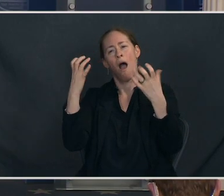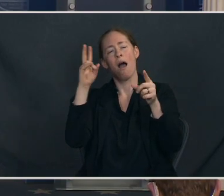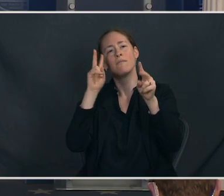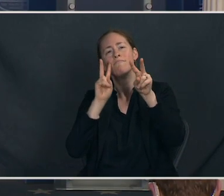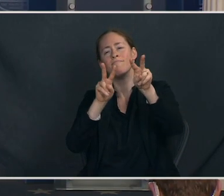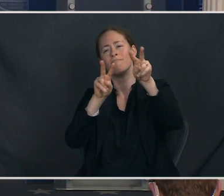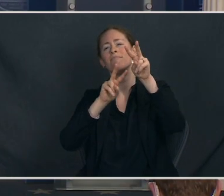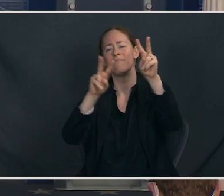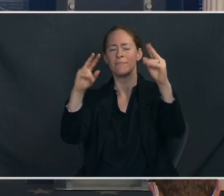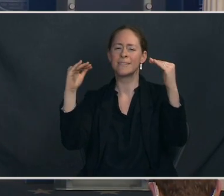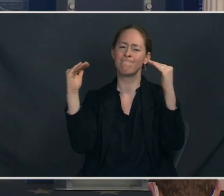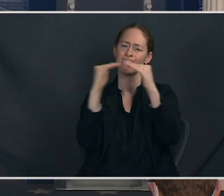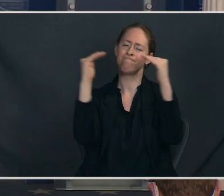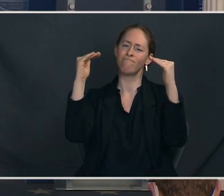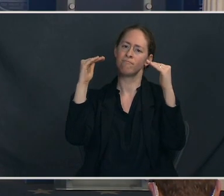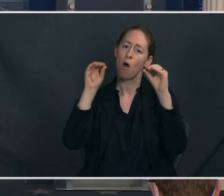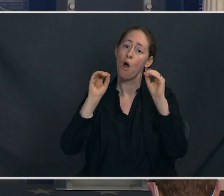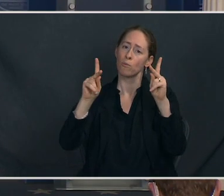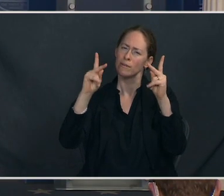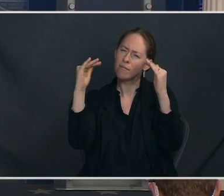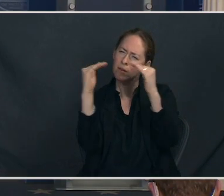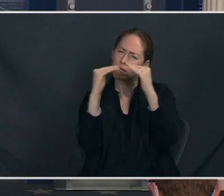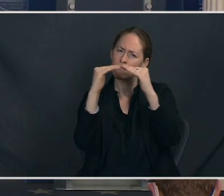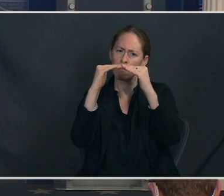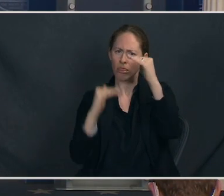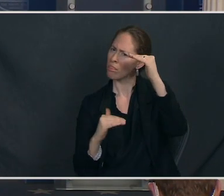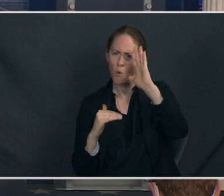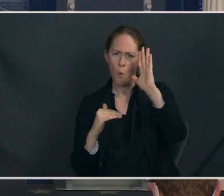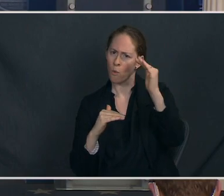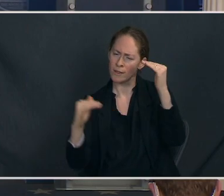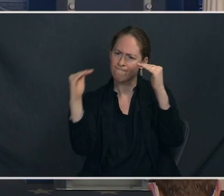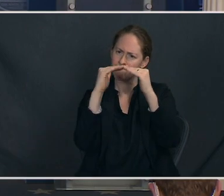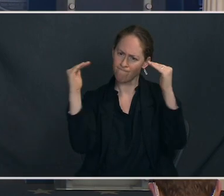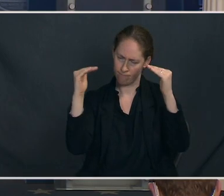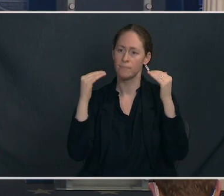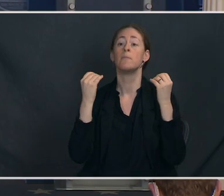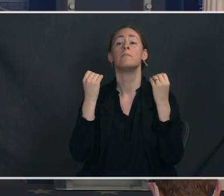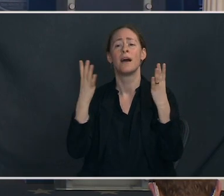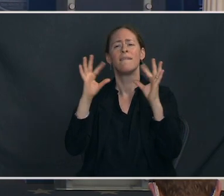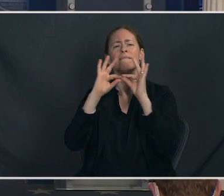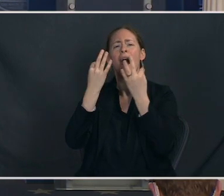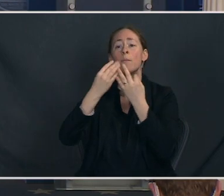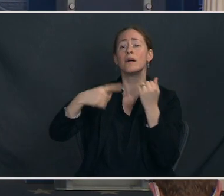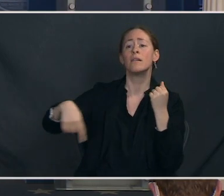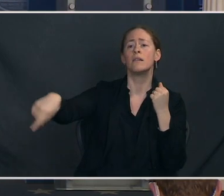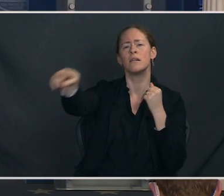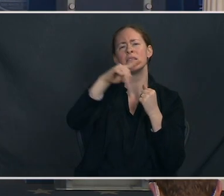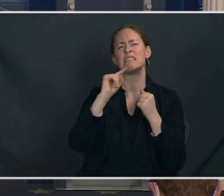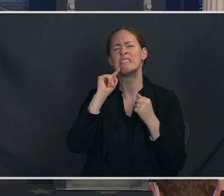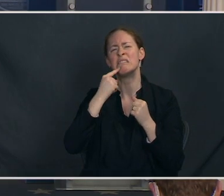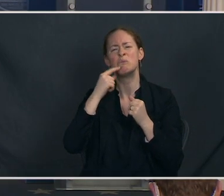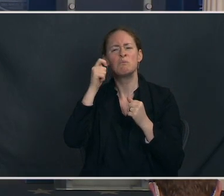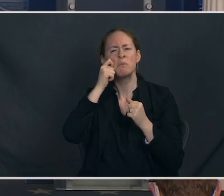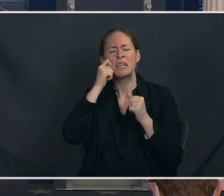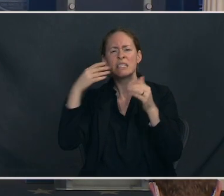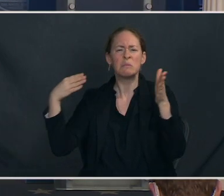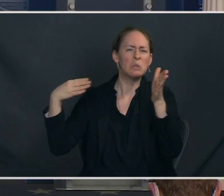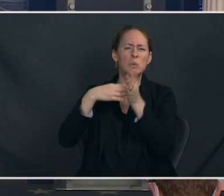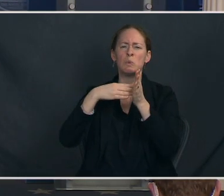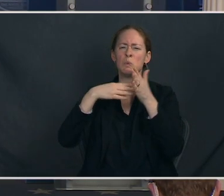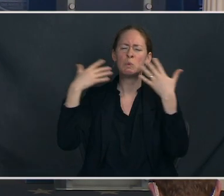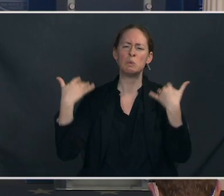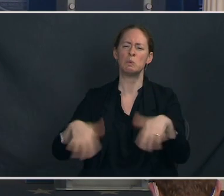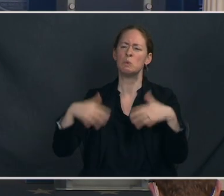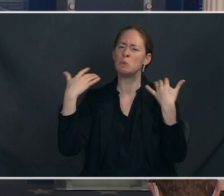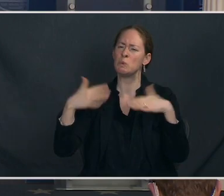families, systemic racism and inequality in our economy, laws and institutions still put the